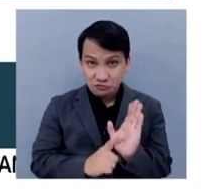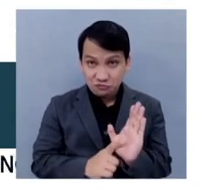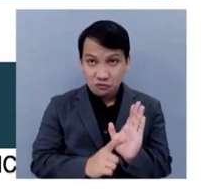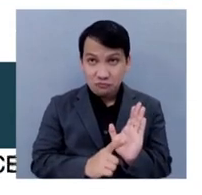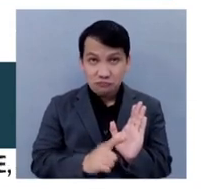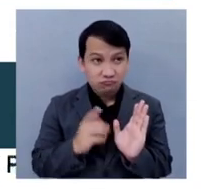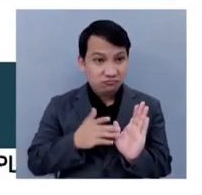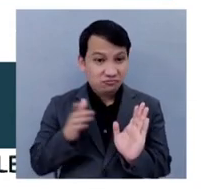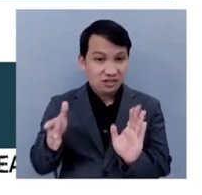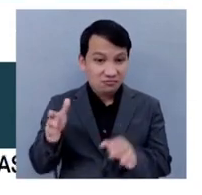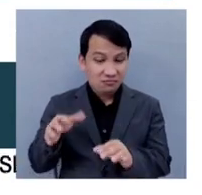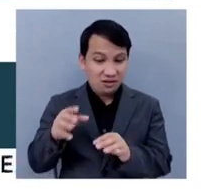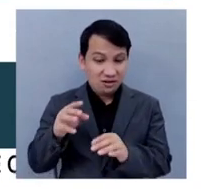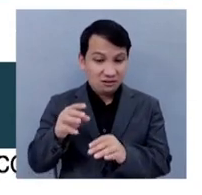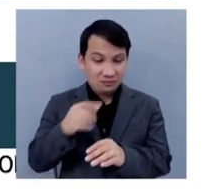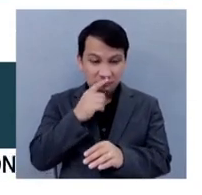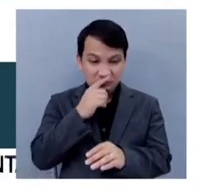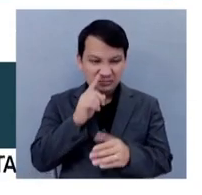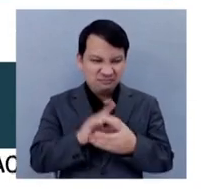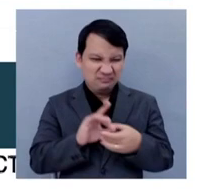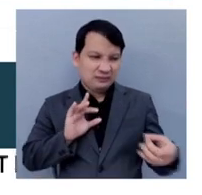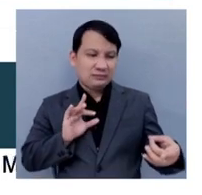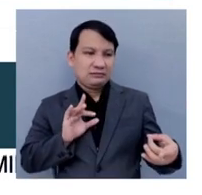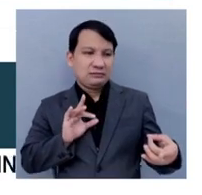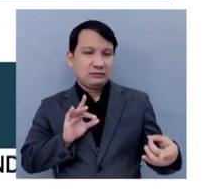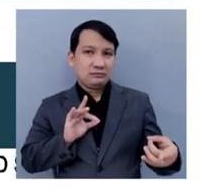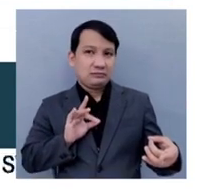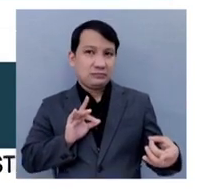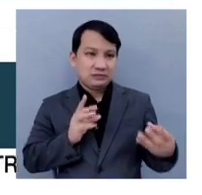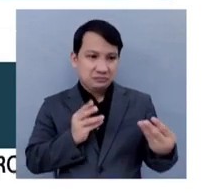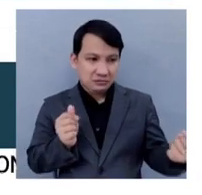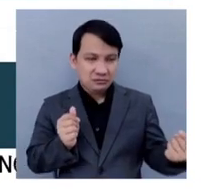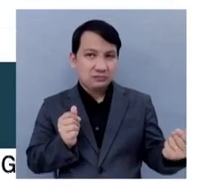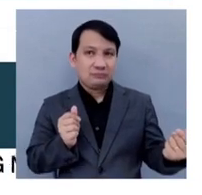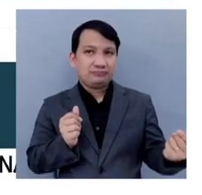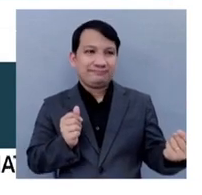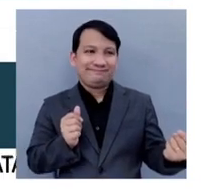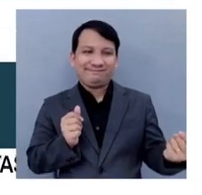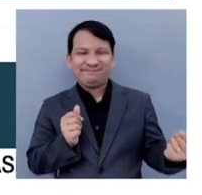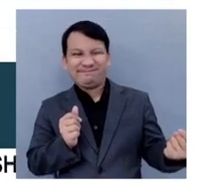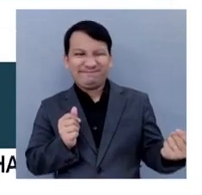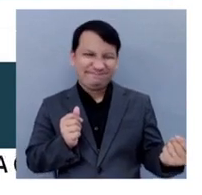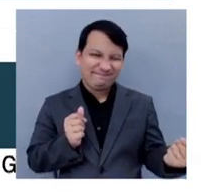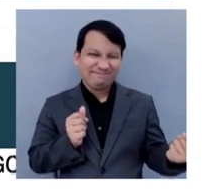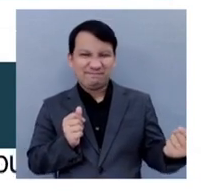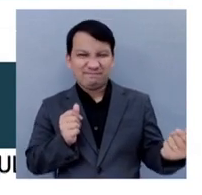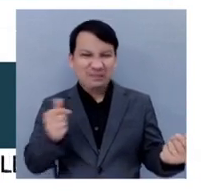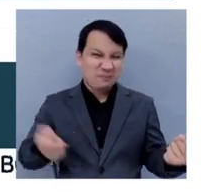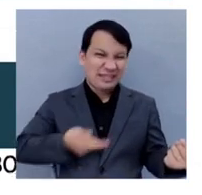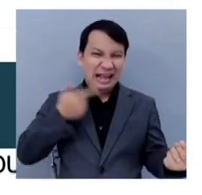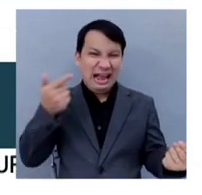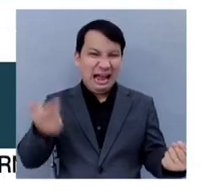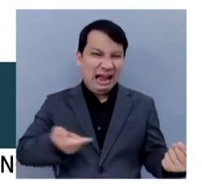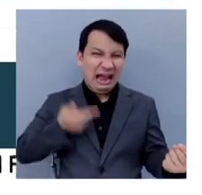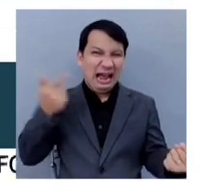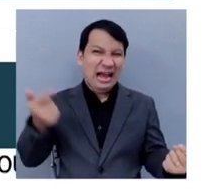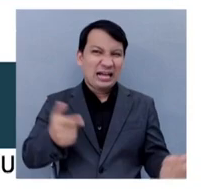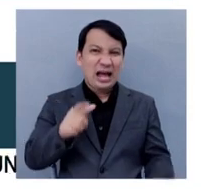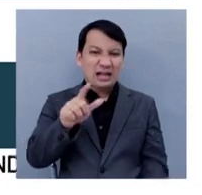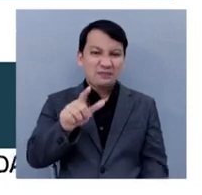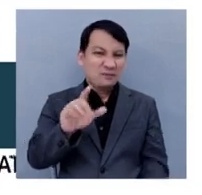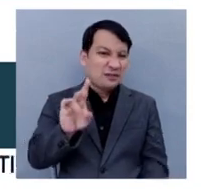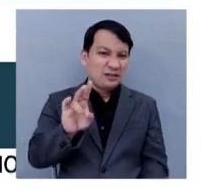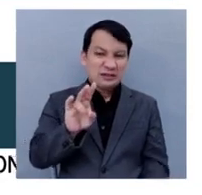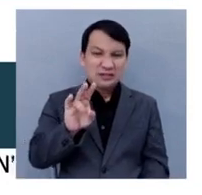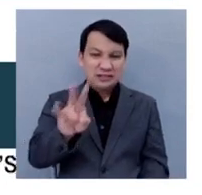unwilling the Marcoses are to actually settle and resolve these cases. That's why it will take even more than 7 years, because you now have a family